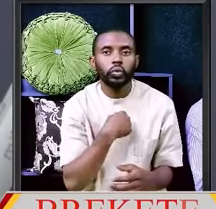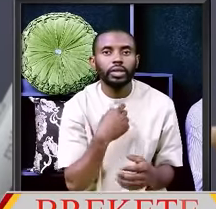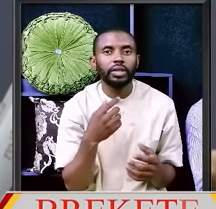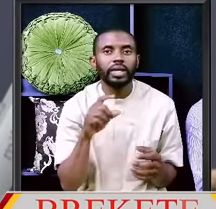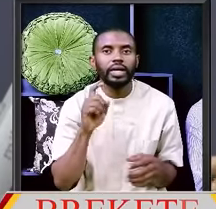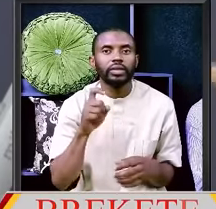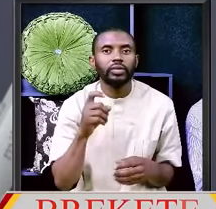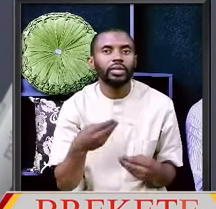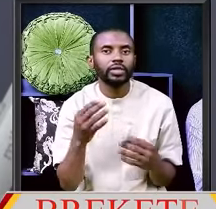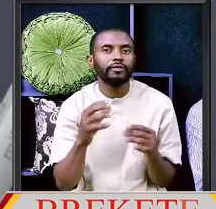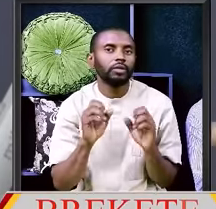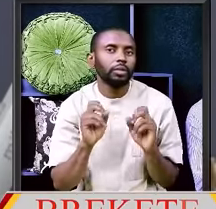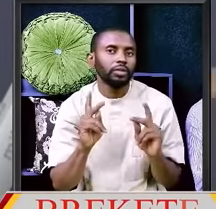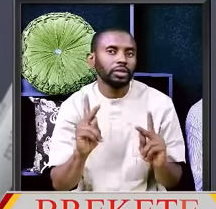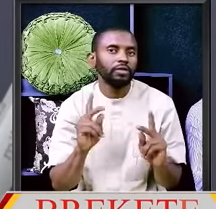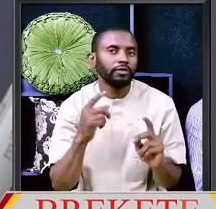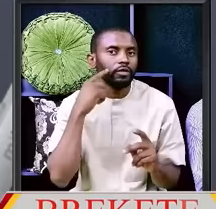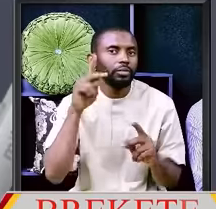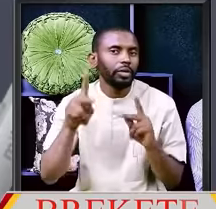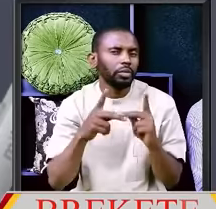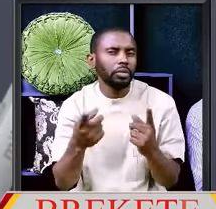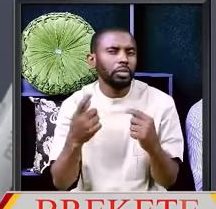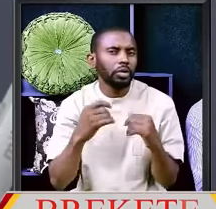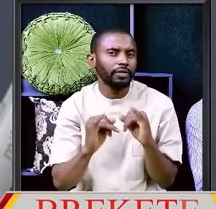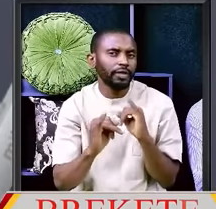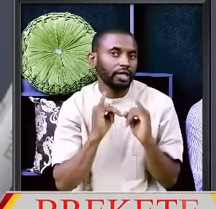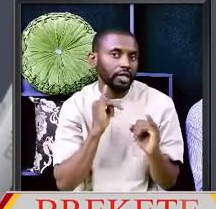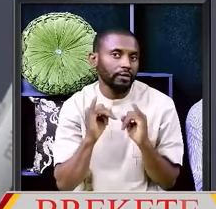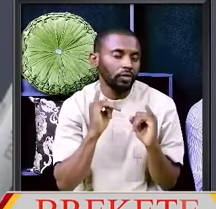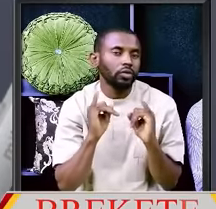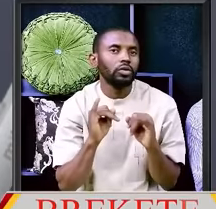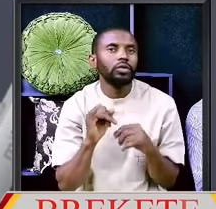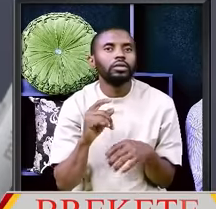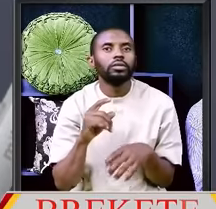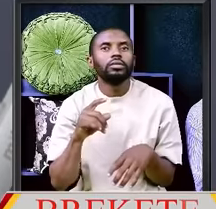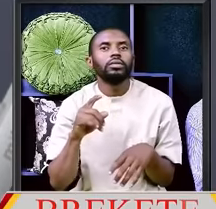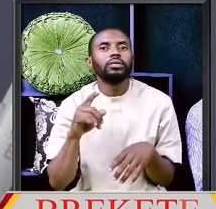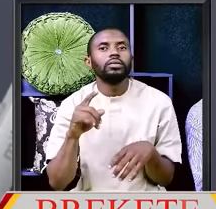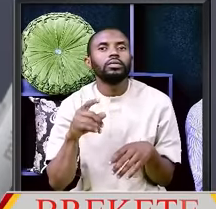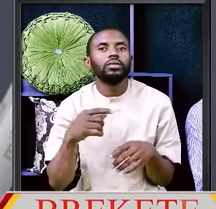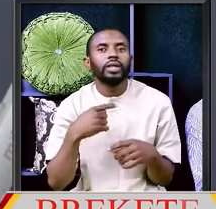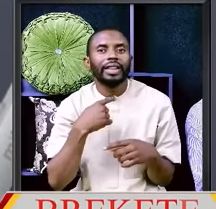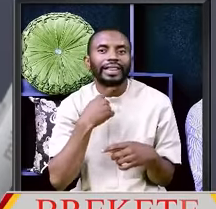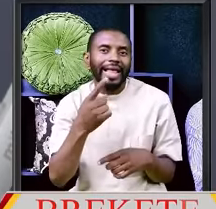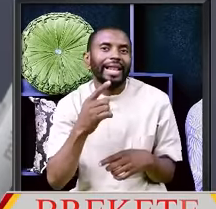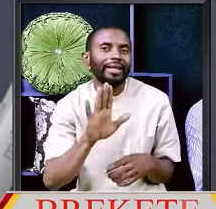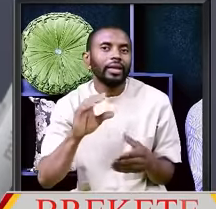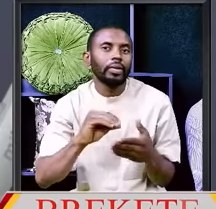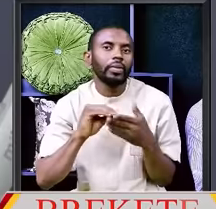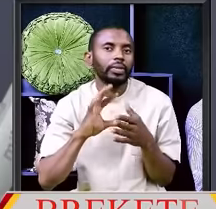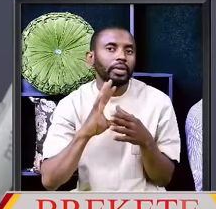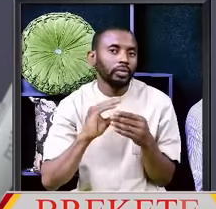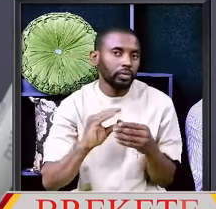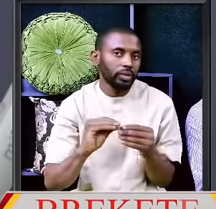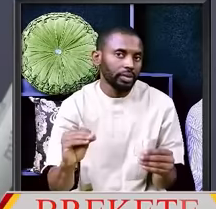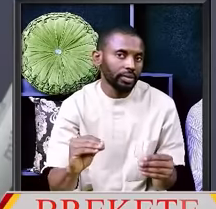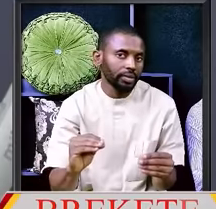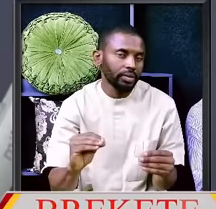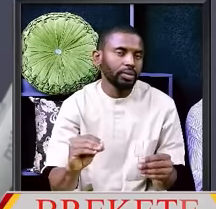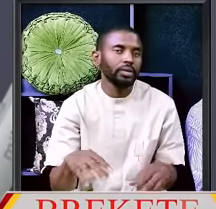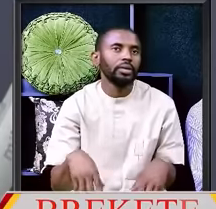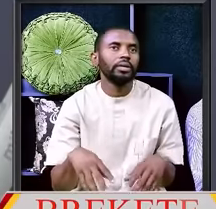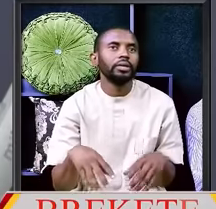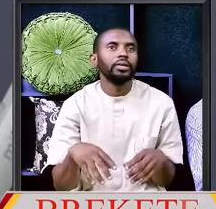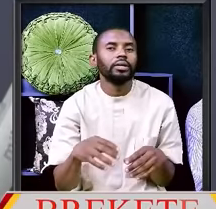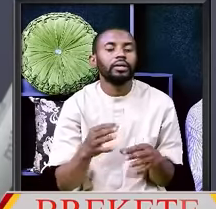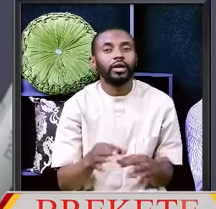We go give them opportunity, make them come, make them talk their own side of the story. Yes, sir. Mm. So it